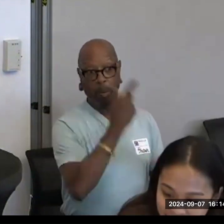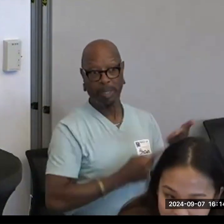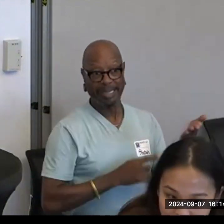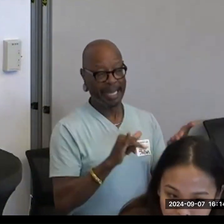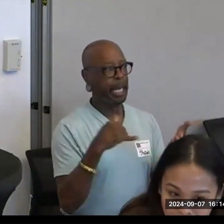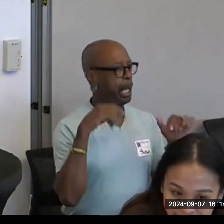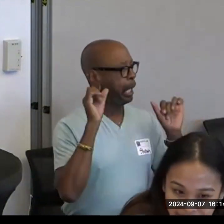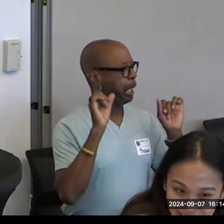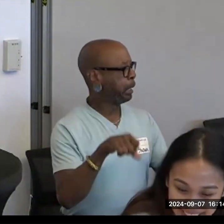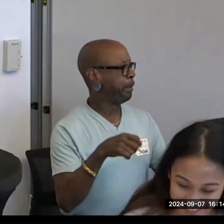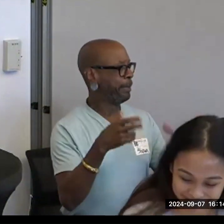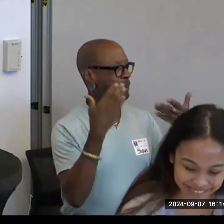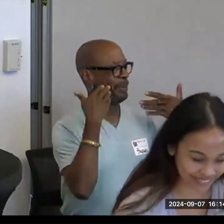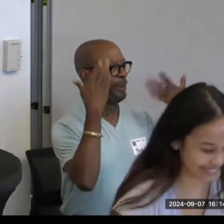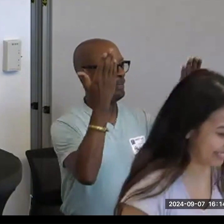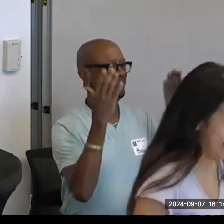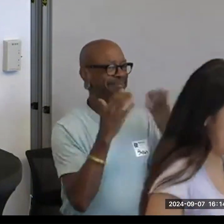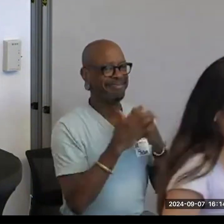been a